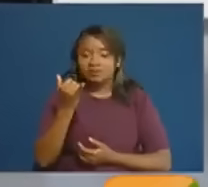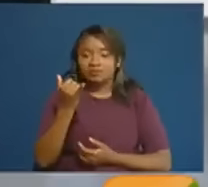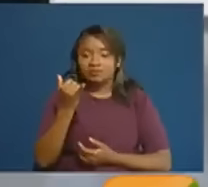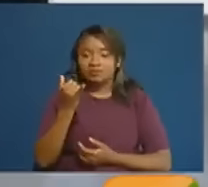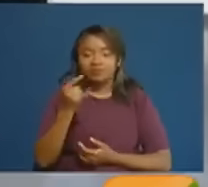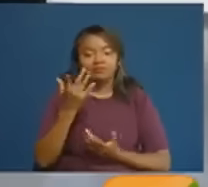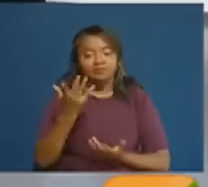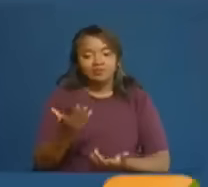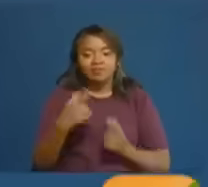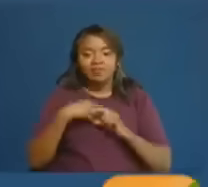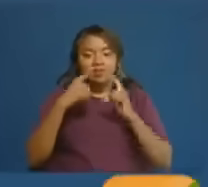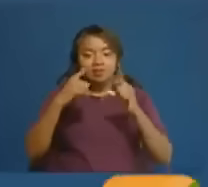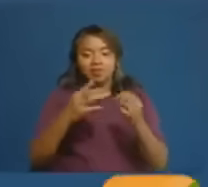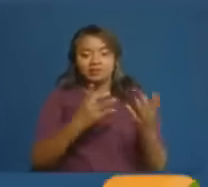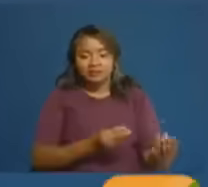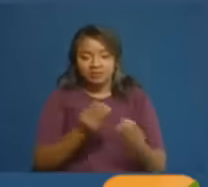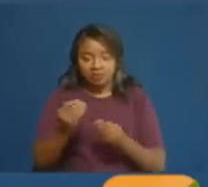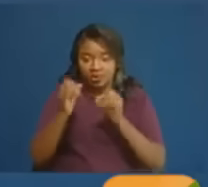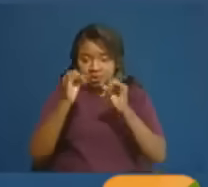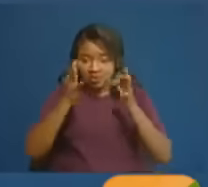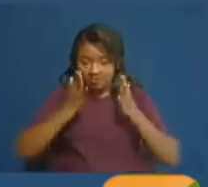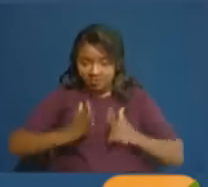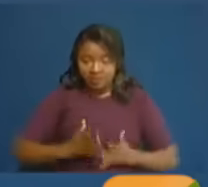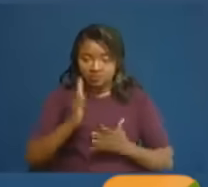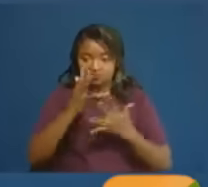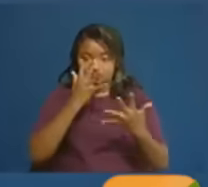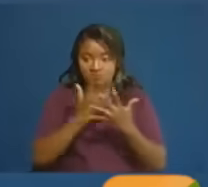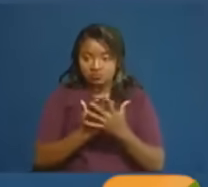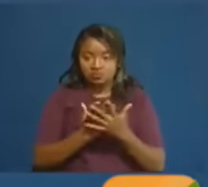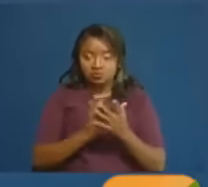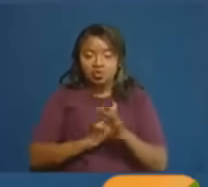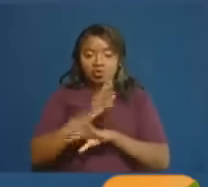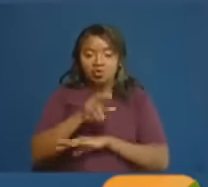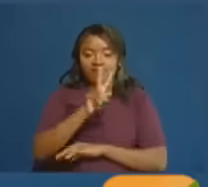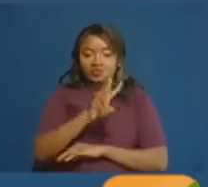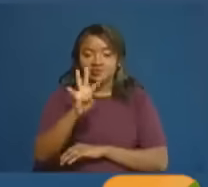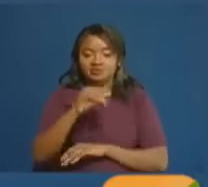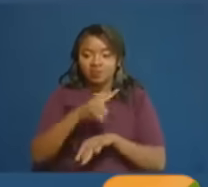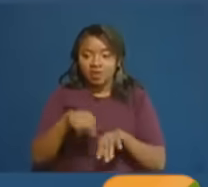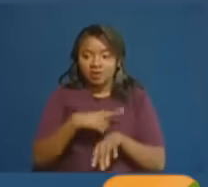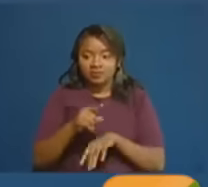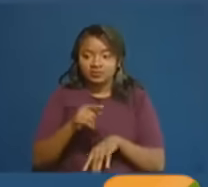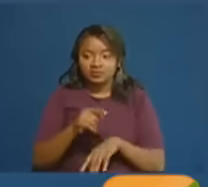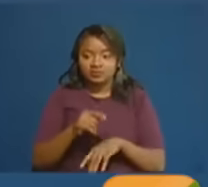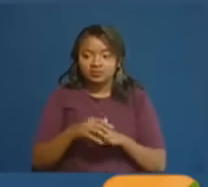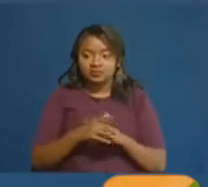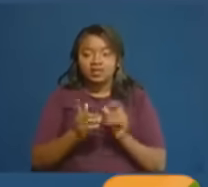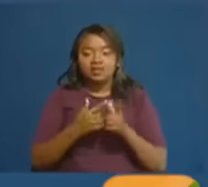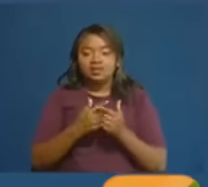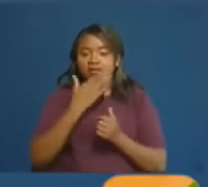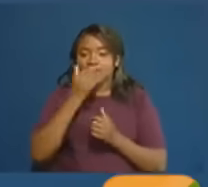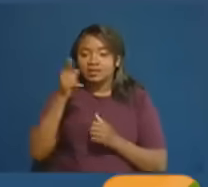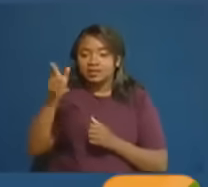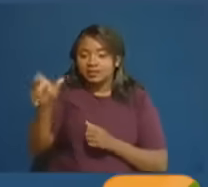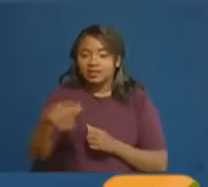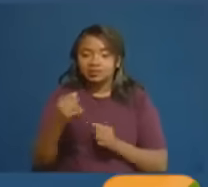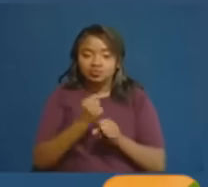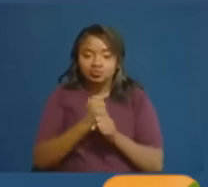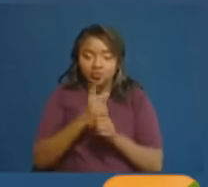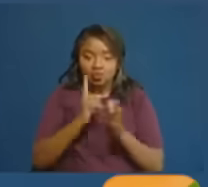If somebody has been held in custody for more than 24 hours, what they should do is to go to the nearest